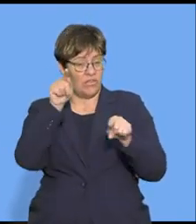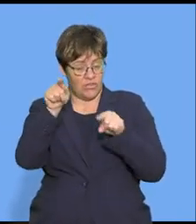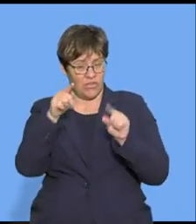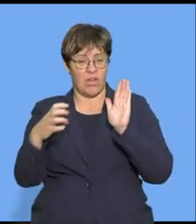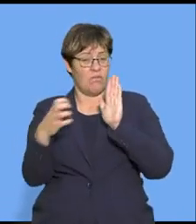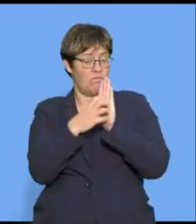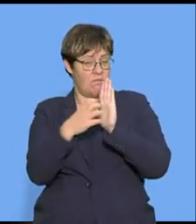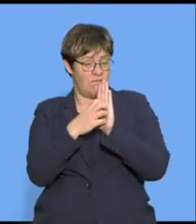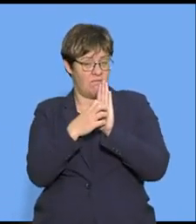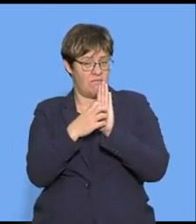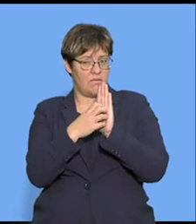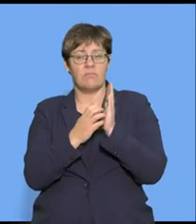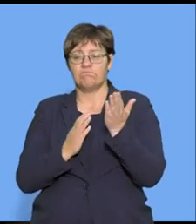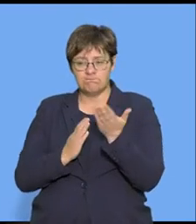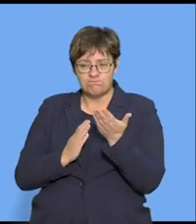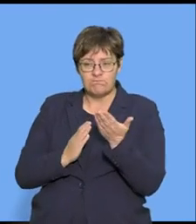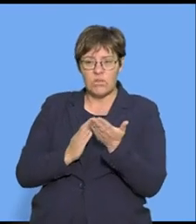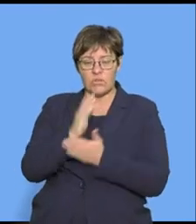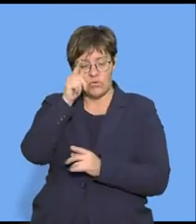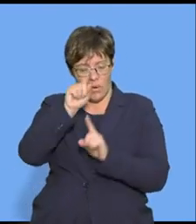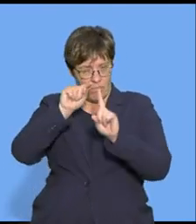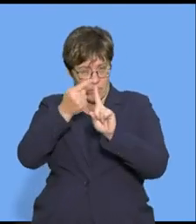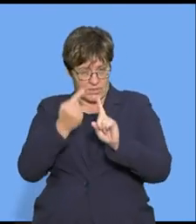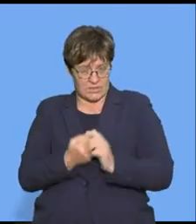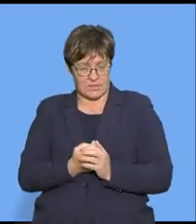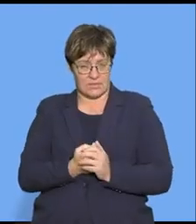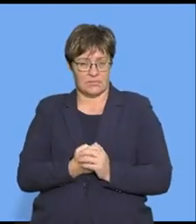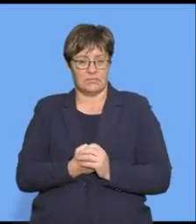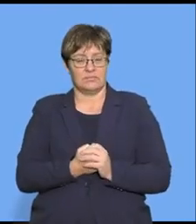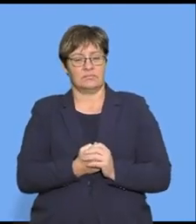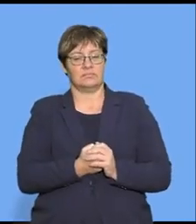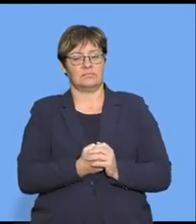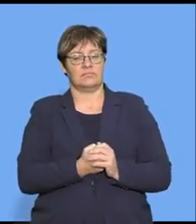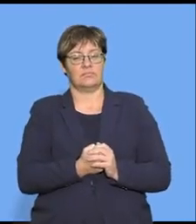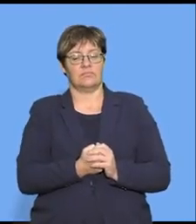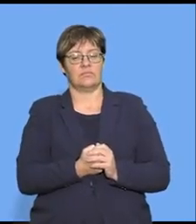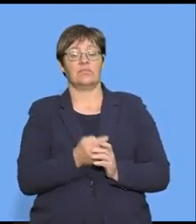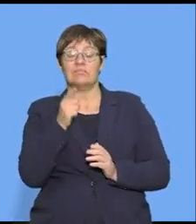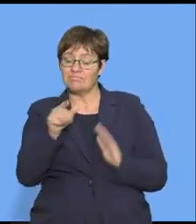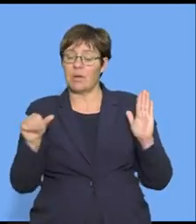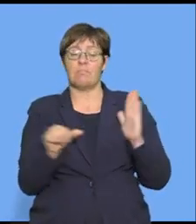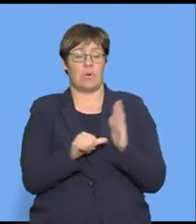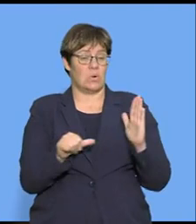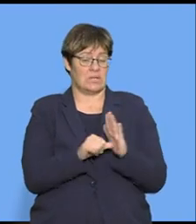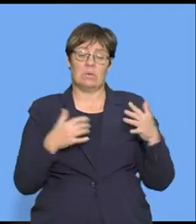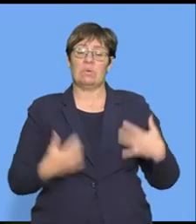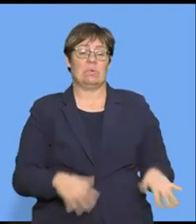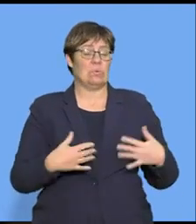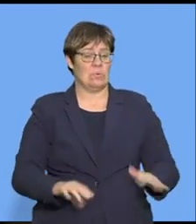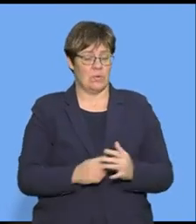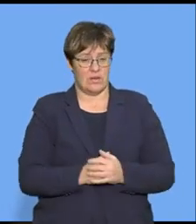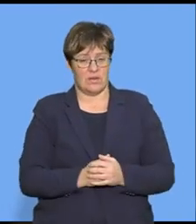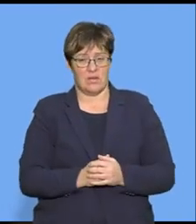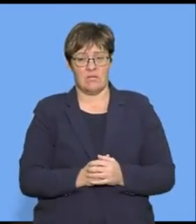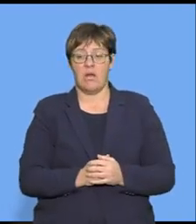pass through that particular point. This is very important, guys. I promise you there is no way that you can